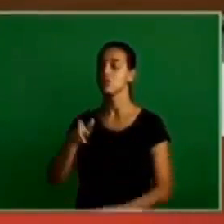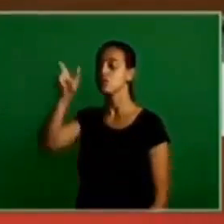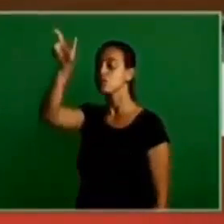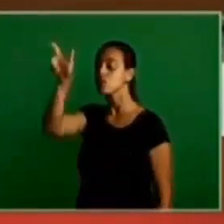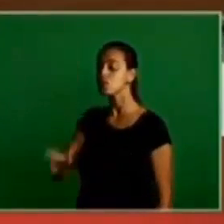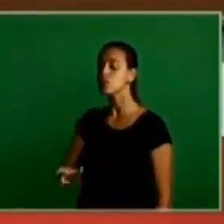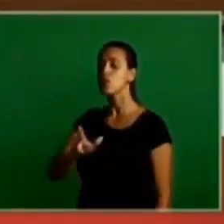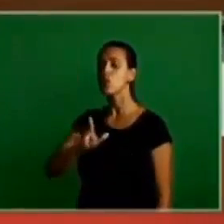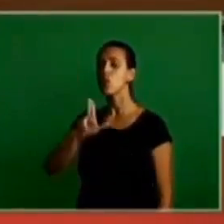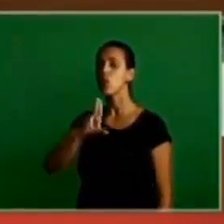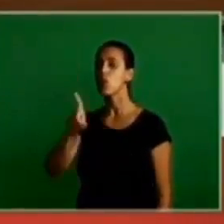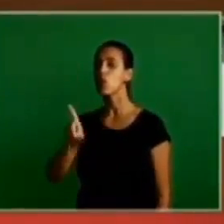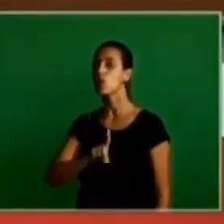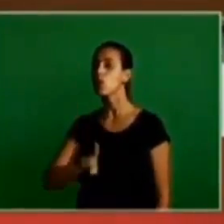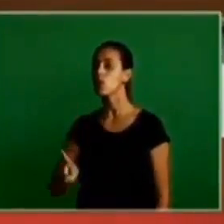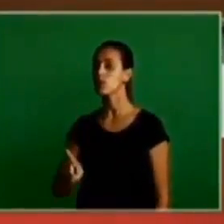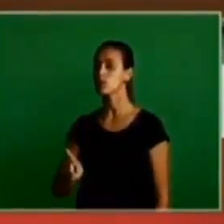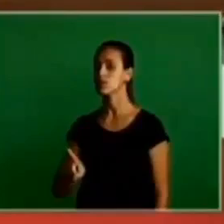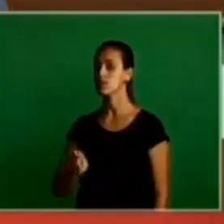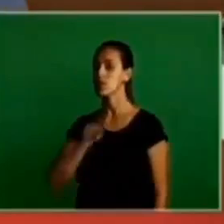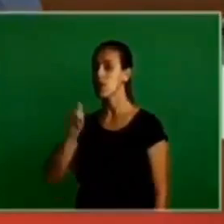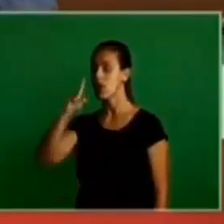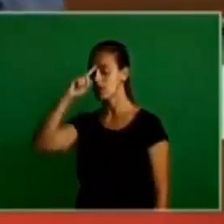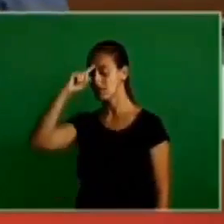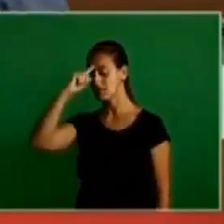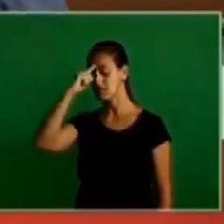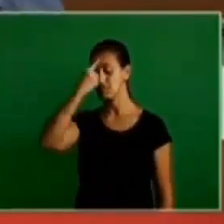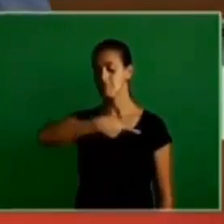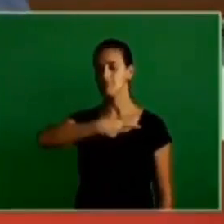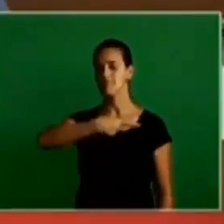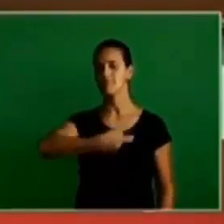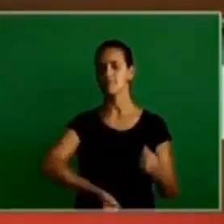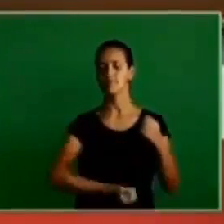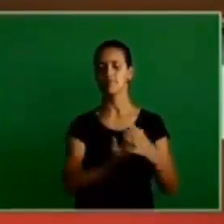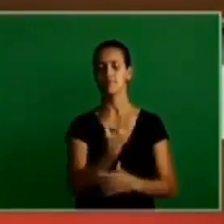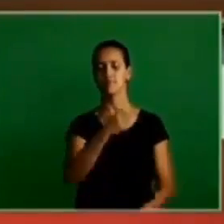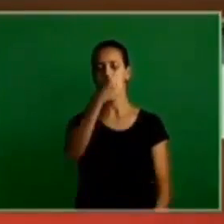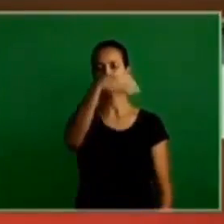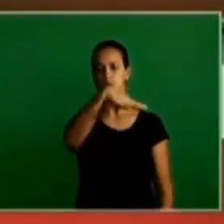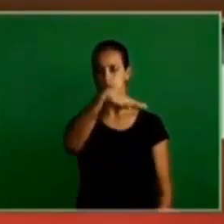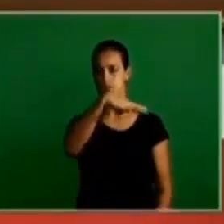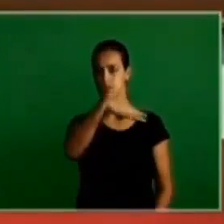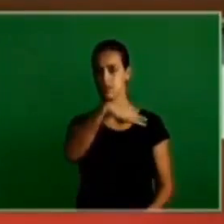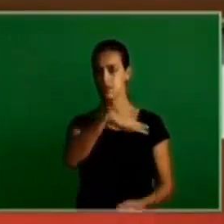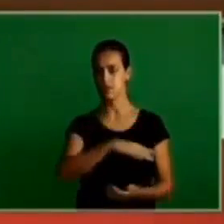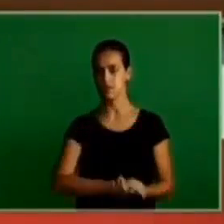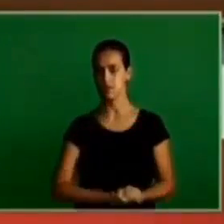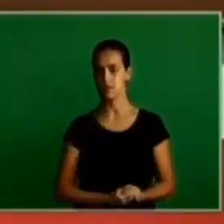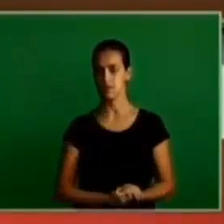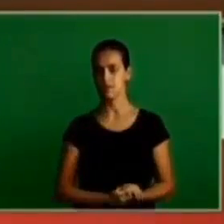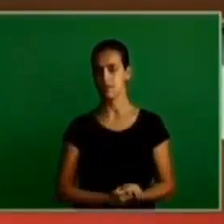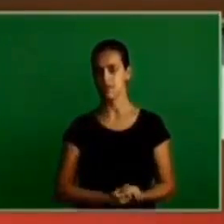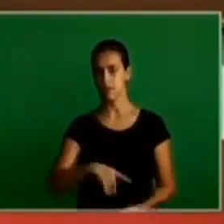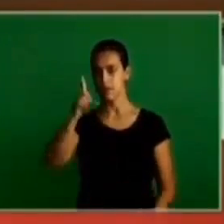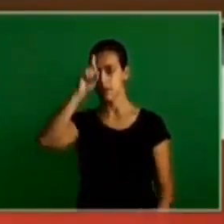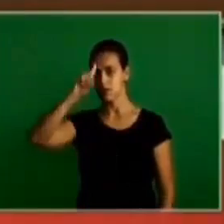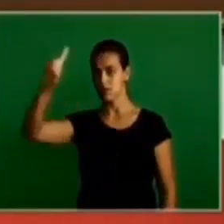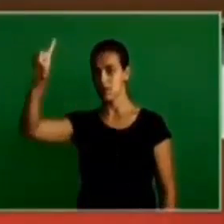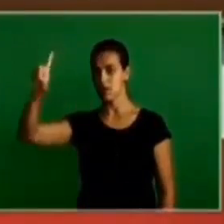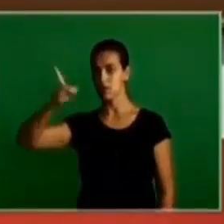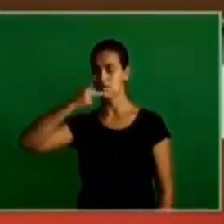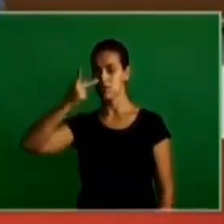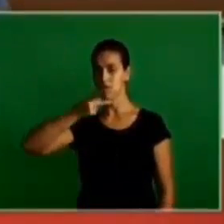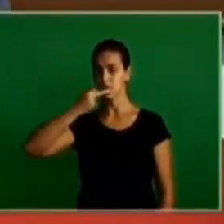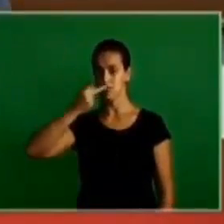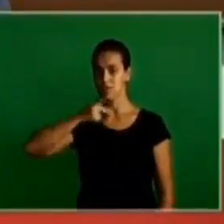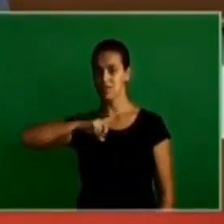Jesus is the light, and he gave the order for the light to exist. Because he was in the beginning. So it says,